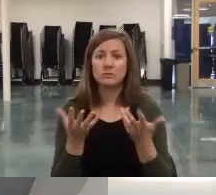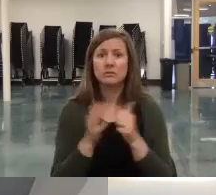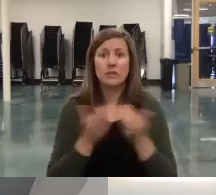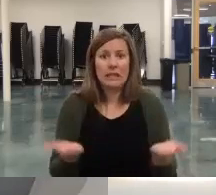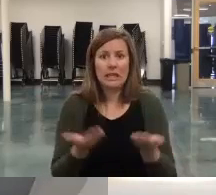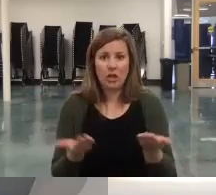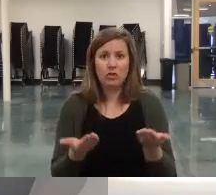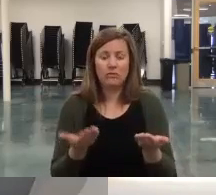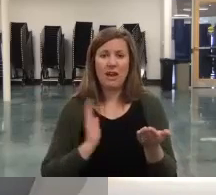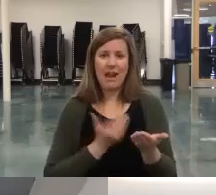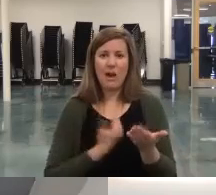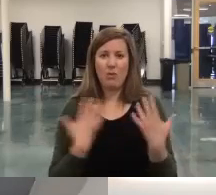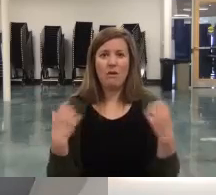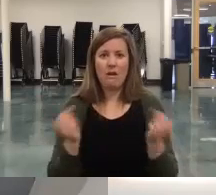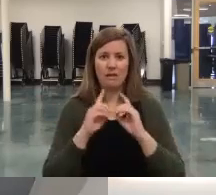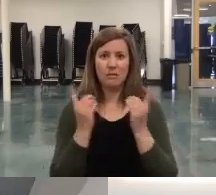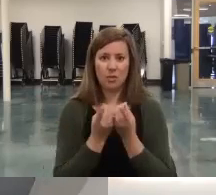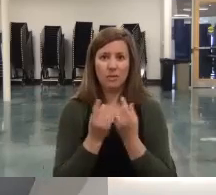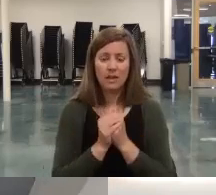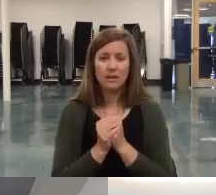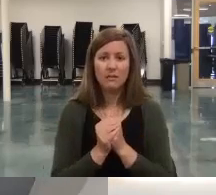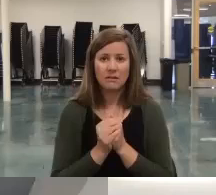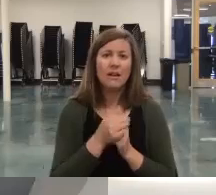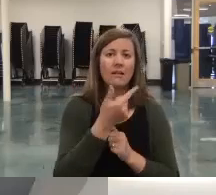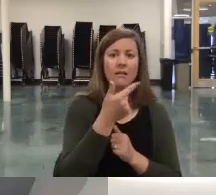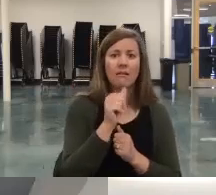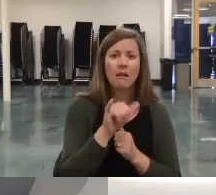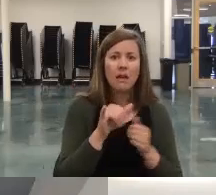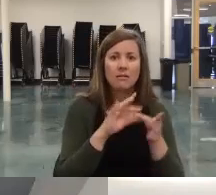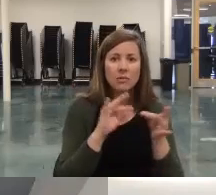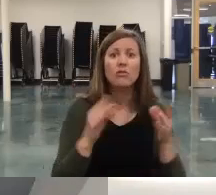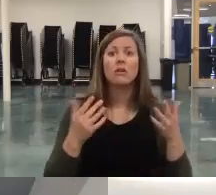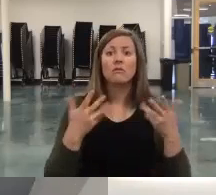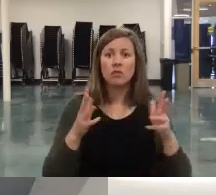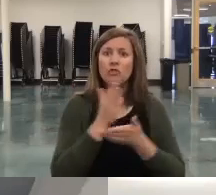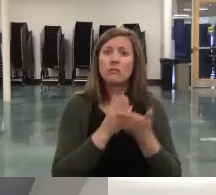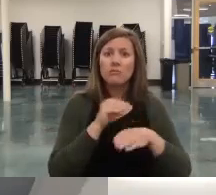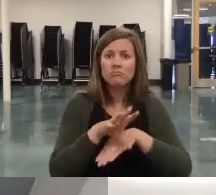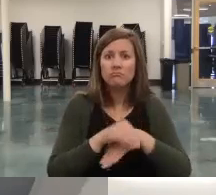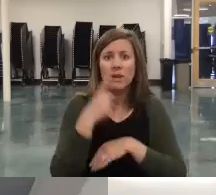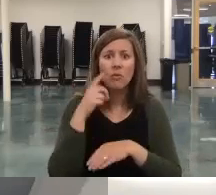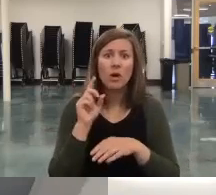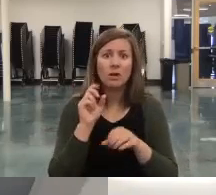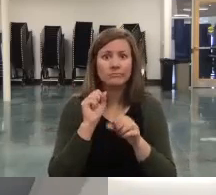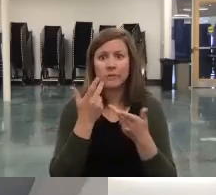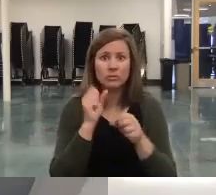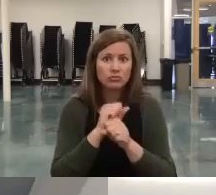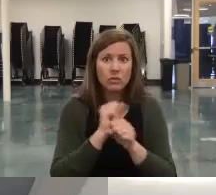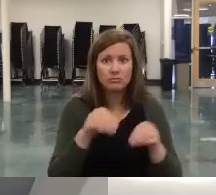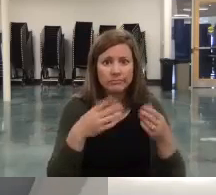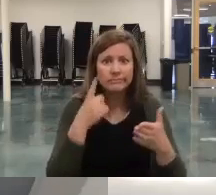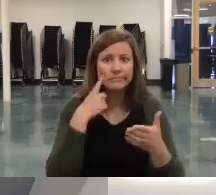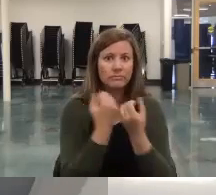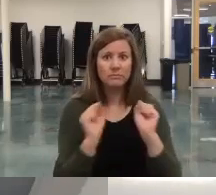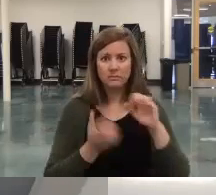the Department of Public Health and Human Services. As Gabe mentioned, we have provided guidance to child care providers on safe